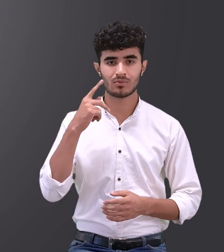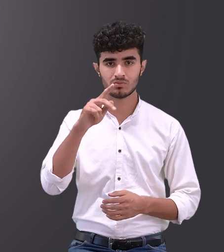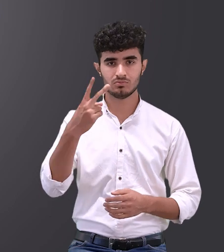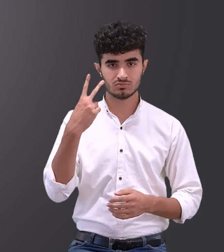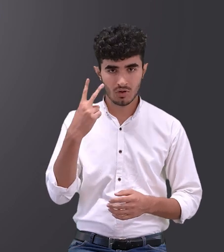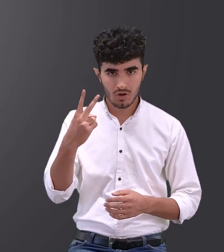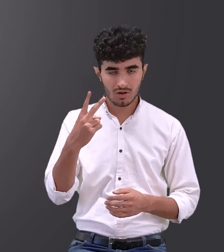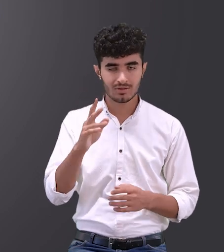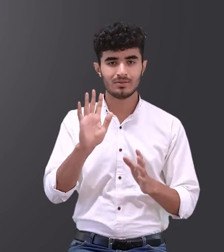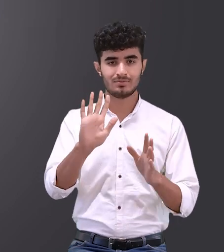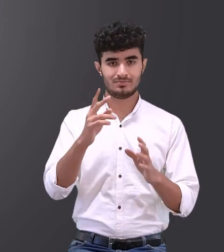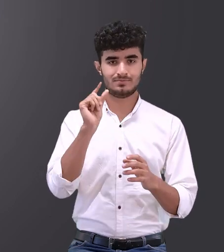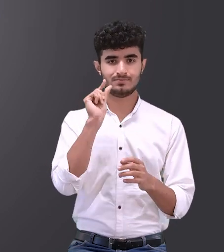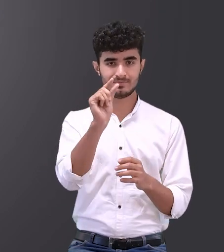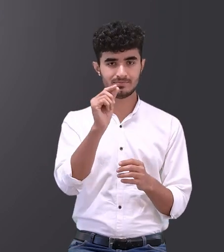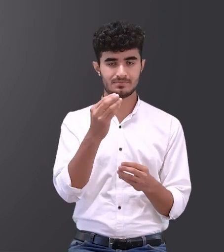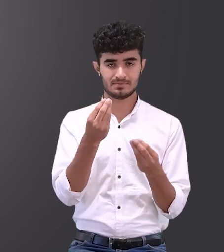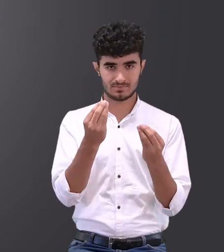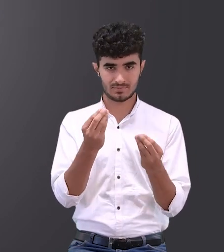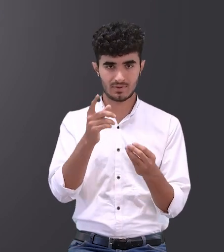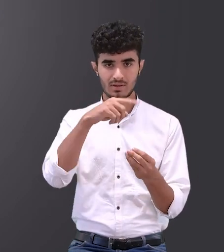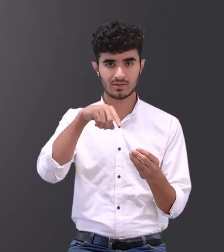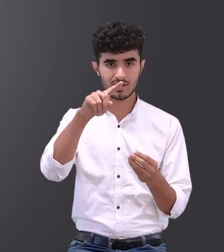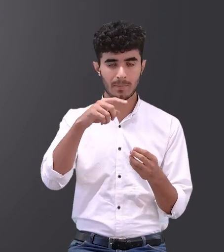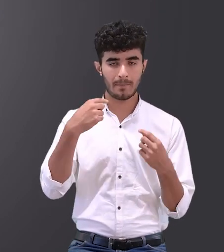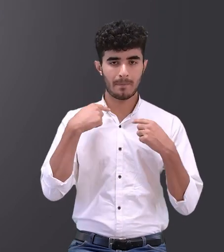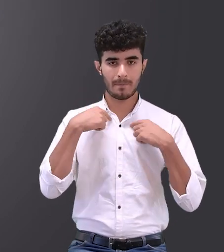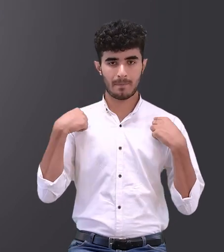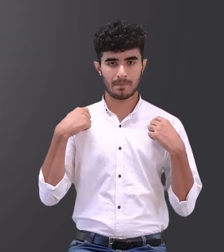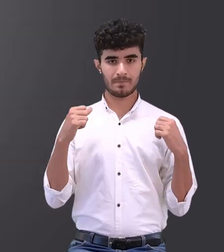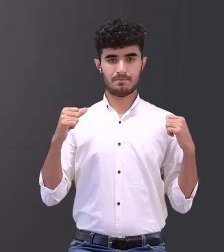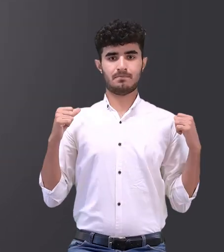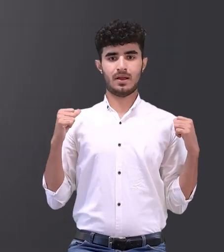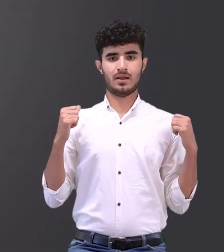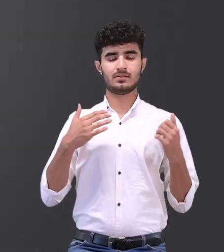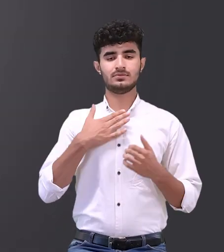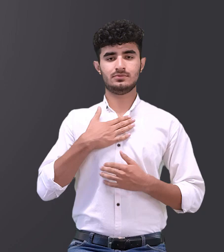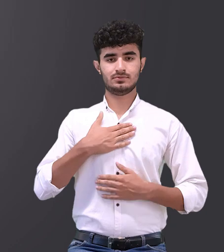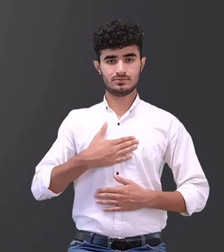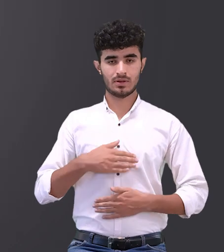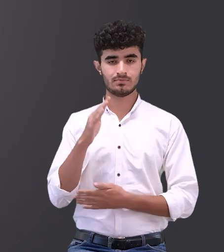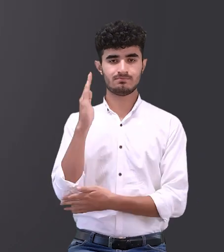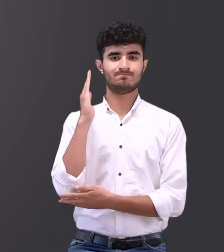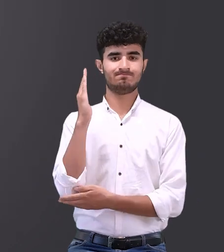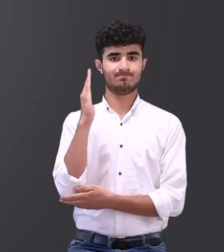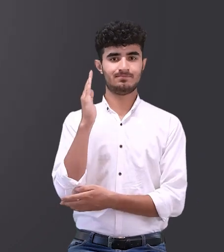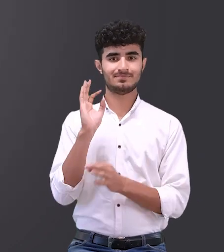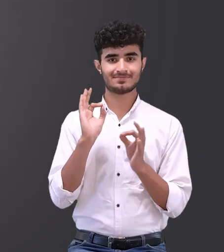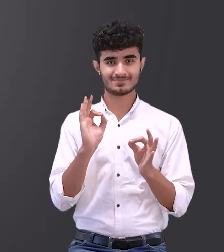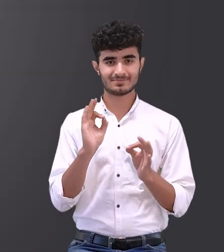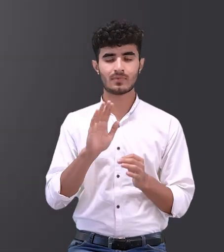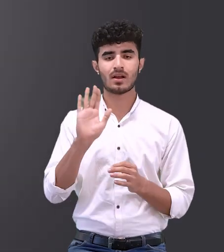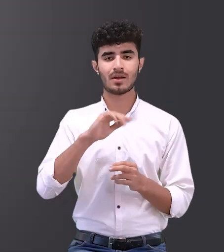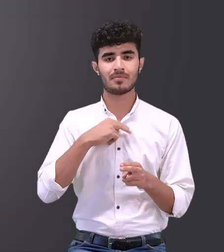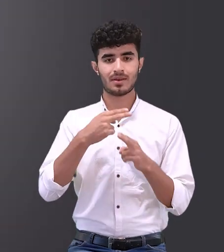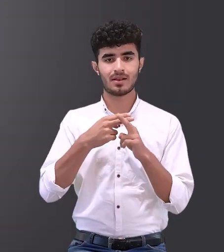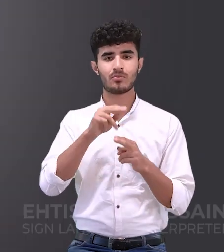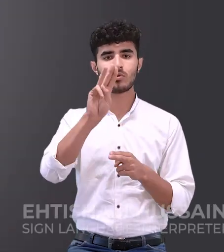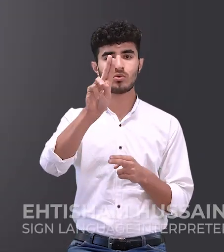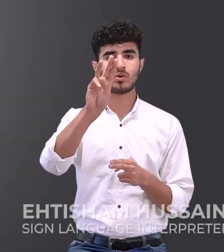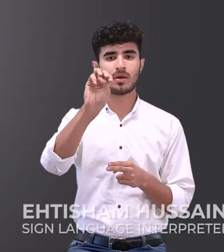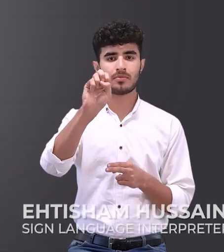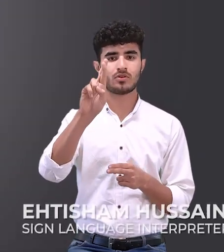If you're watching this hunched over, this is a reminder to pull the shoulders back and sit upright. Hi, my name is Umar and I'm a yoga